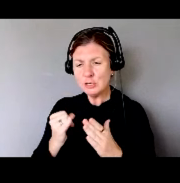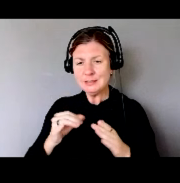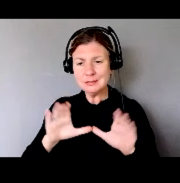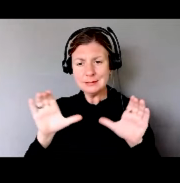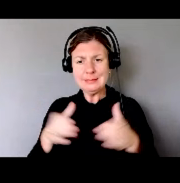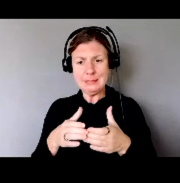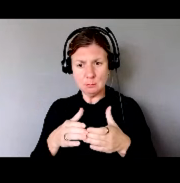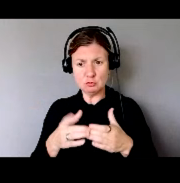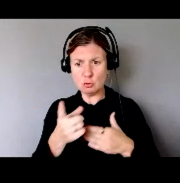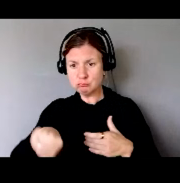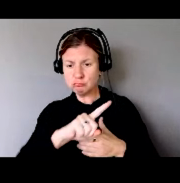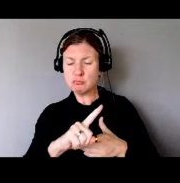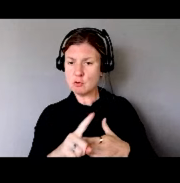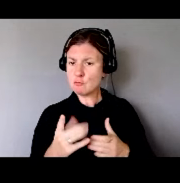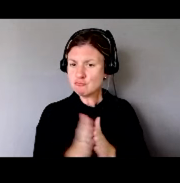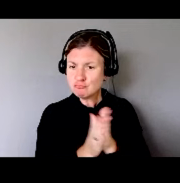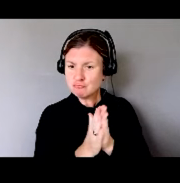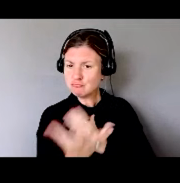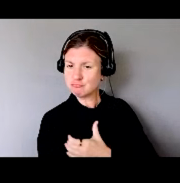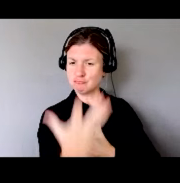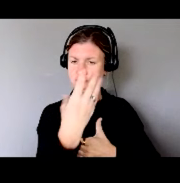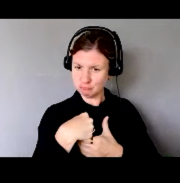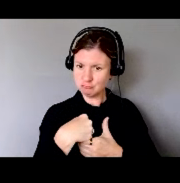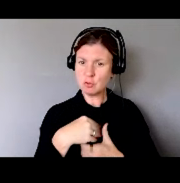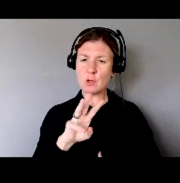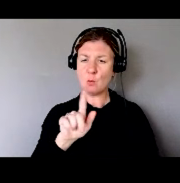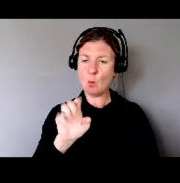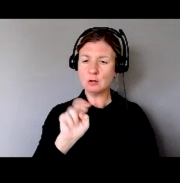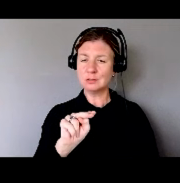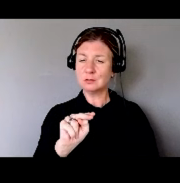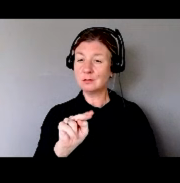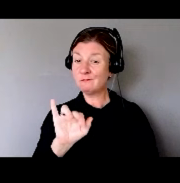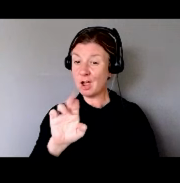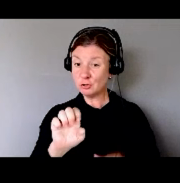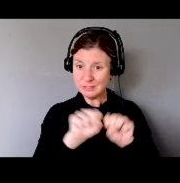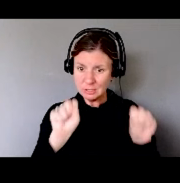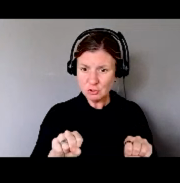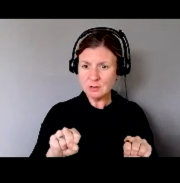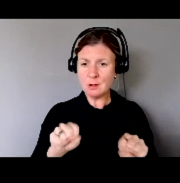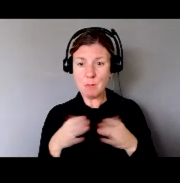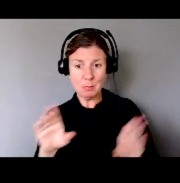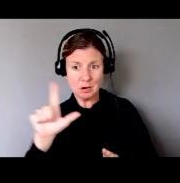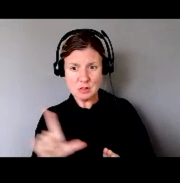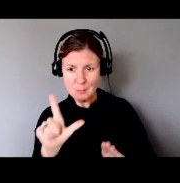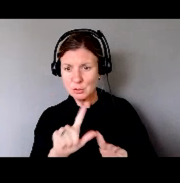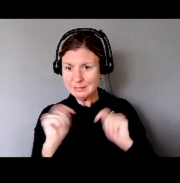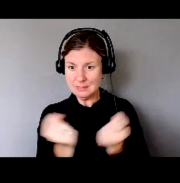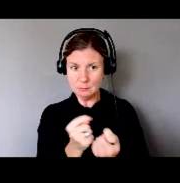Fire Station and Library Project team to create permanent public artwork for a